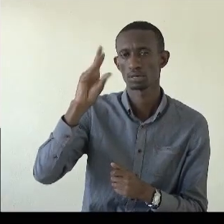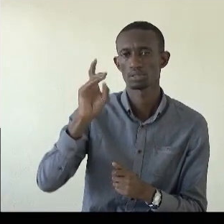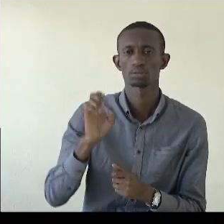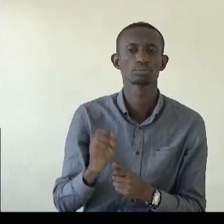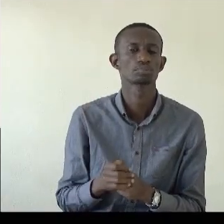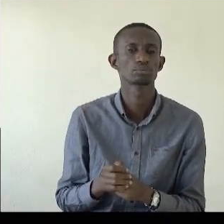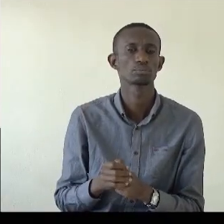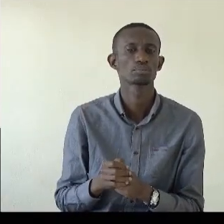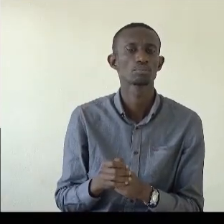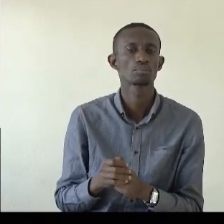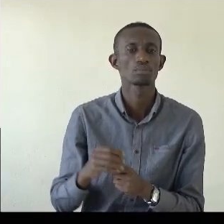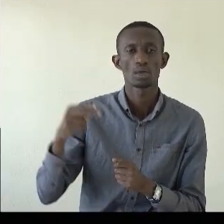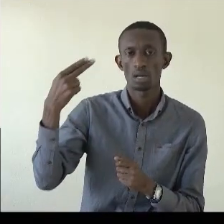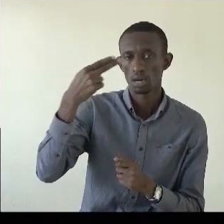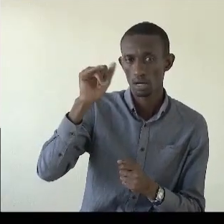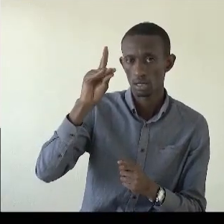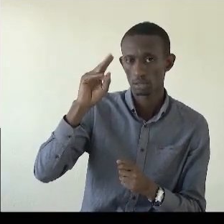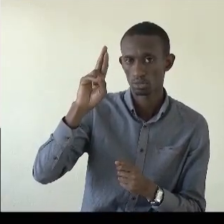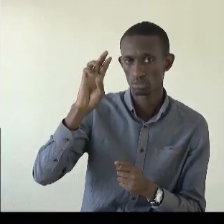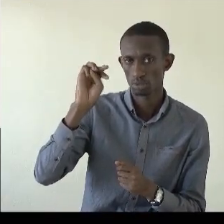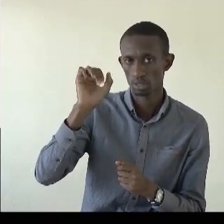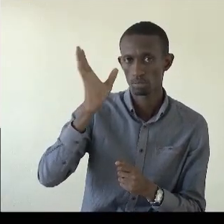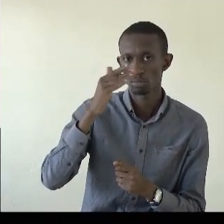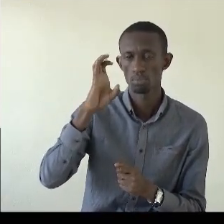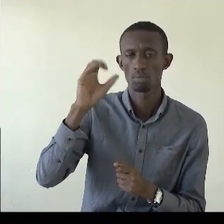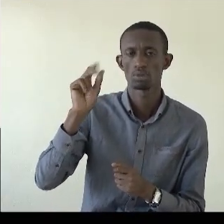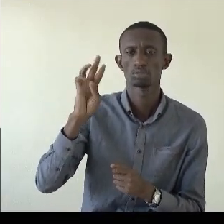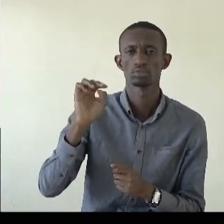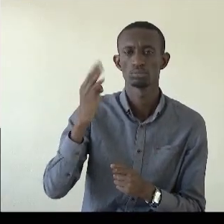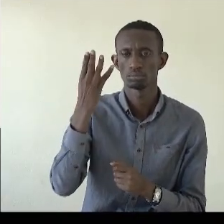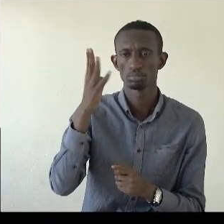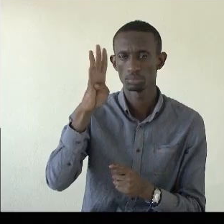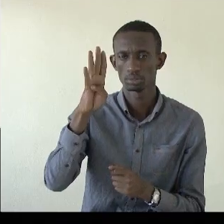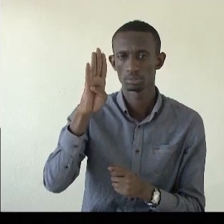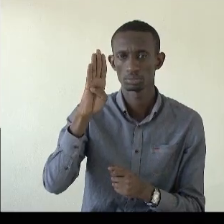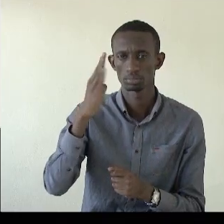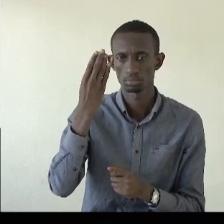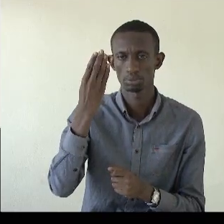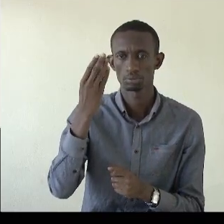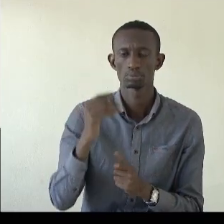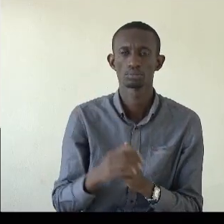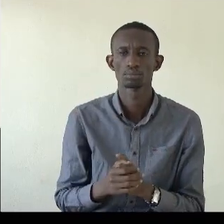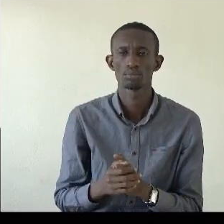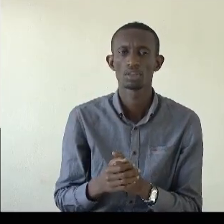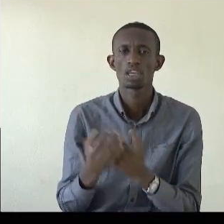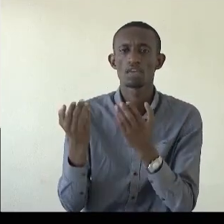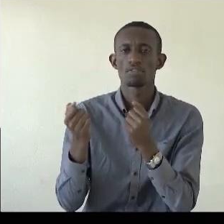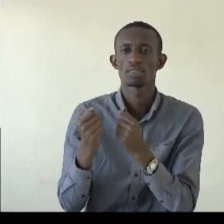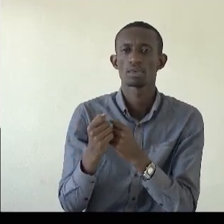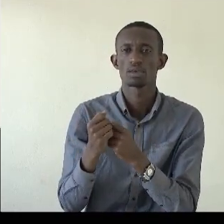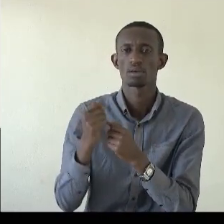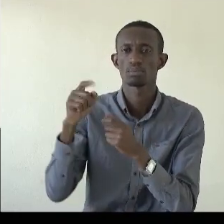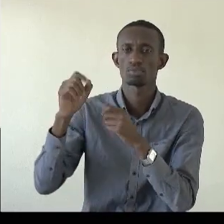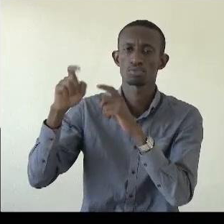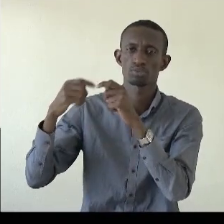gave benzene 1,2-dioic acid, which is this one over here. And then hydrocarbon C